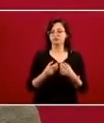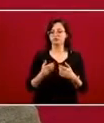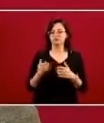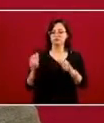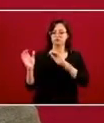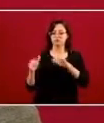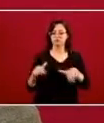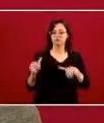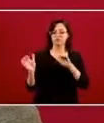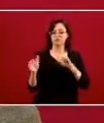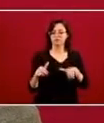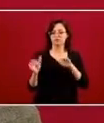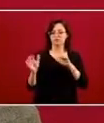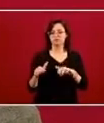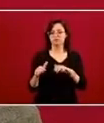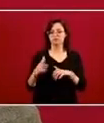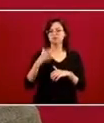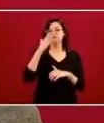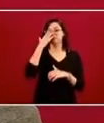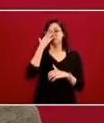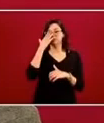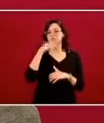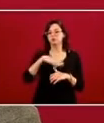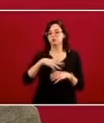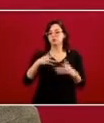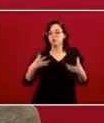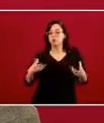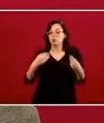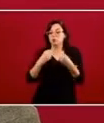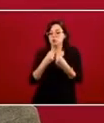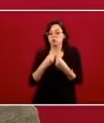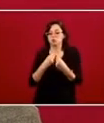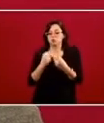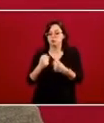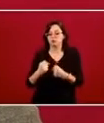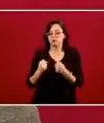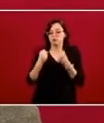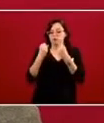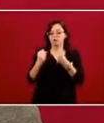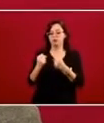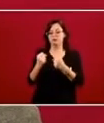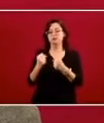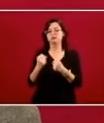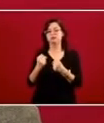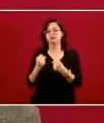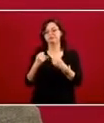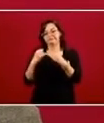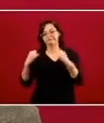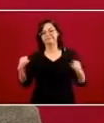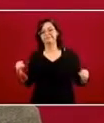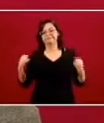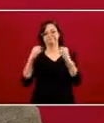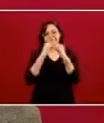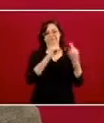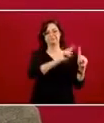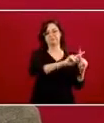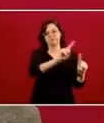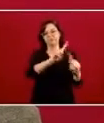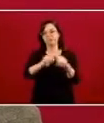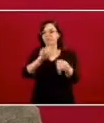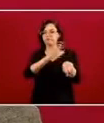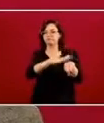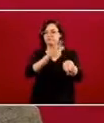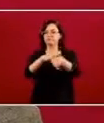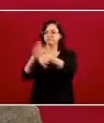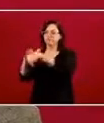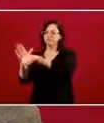the recruitment process, the strategy is to work together, because we understand that only working together we can have the